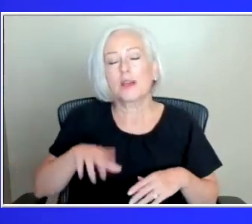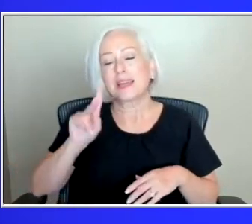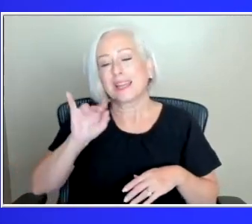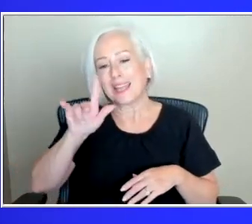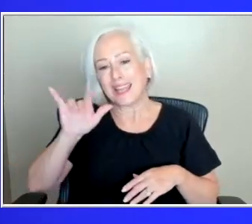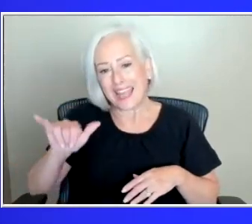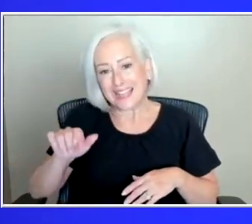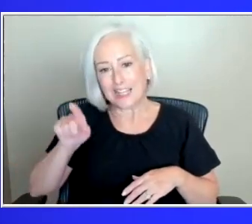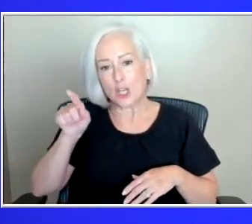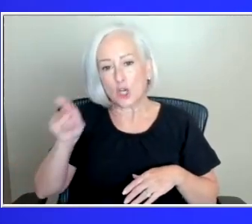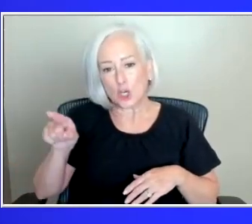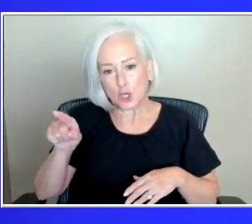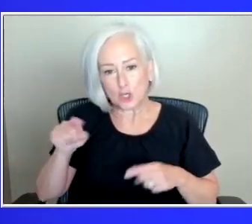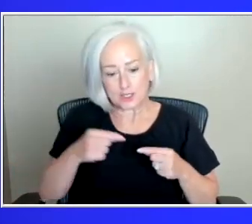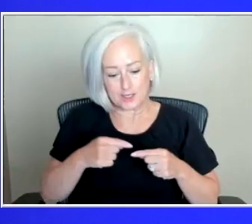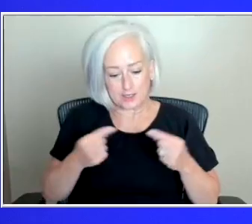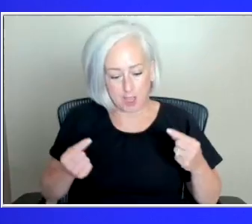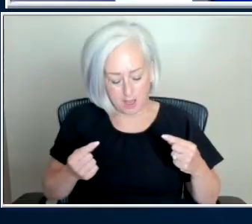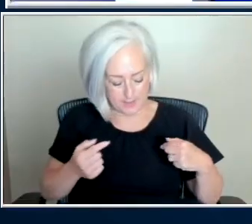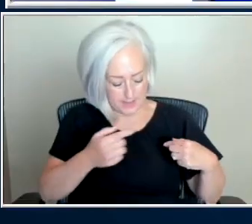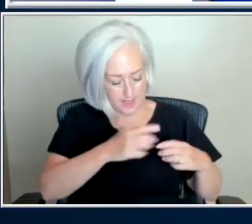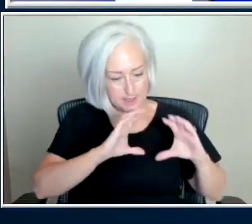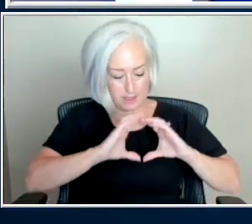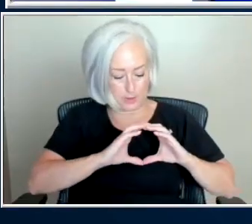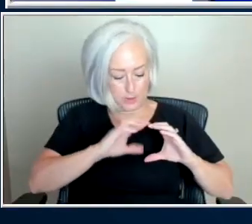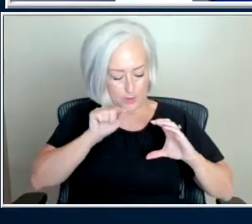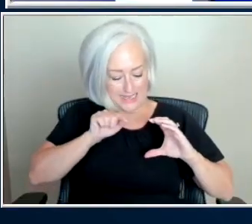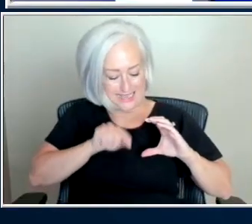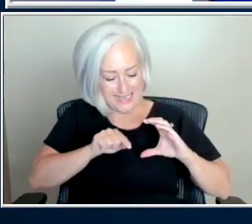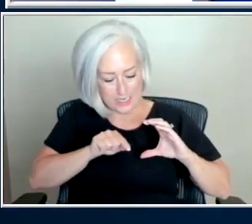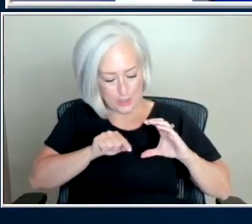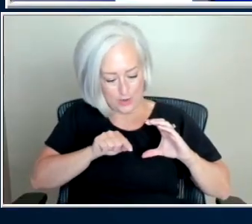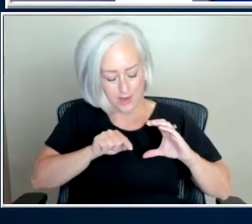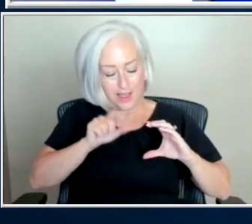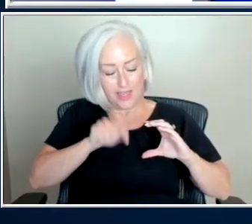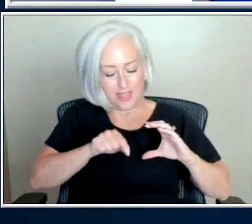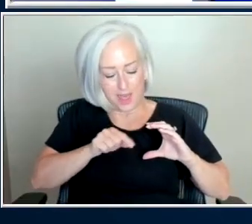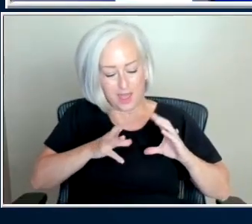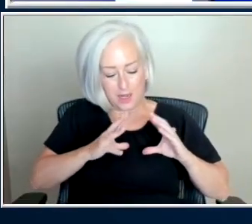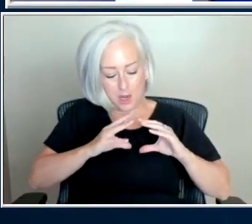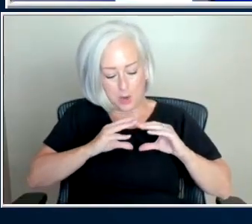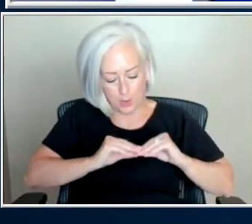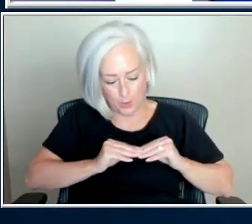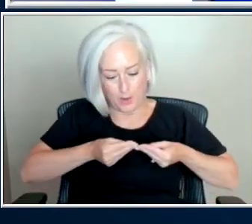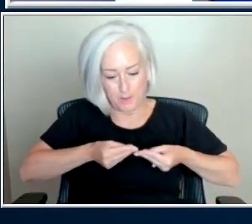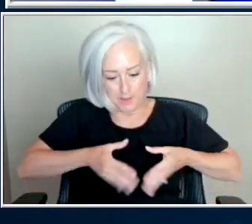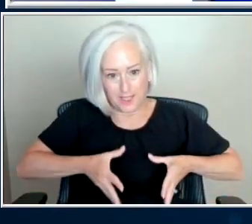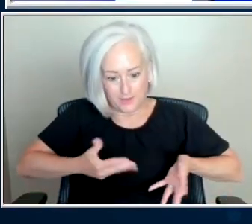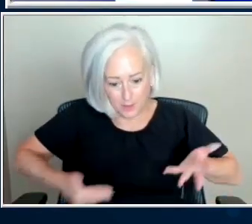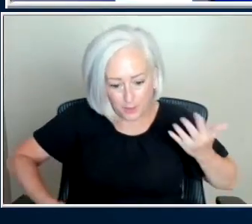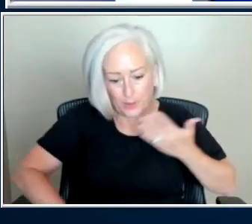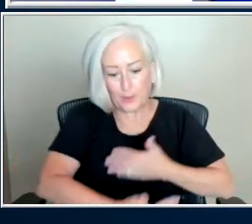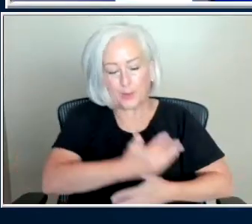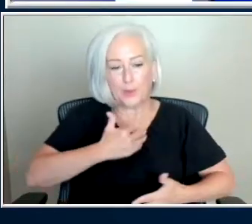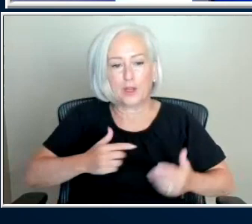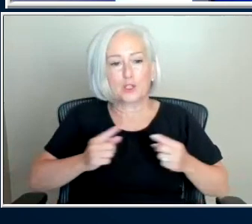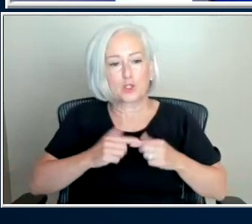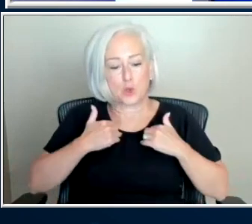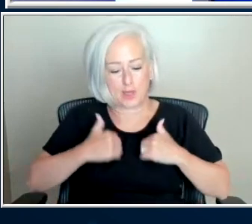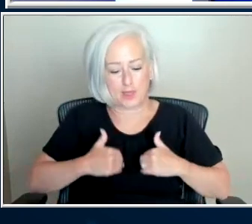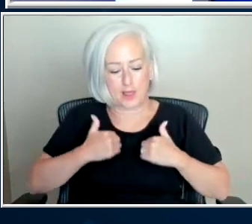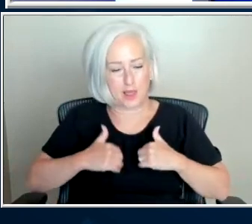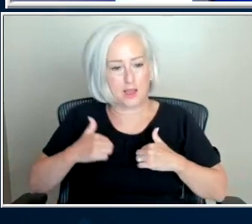that leads to the lungs. So we got Mick Jagger, what, another 50, 60 years? I'm not. We're going to have Let's to be check honest. that guy. I'm not sure. Yeah. He's